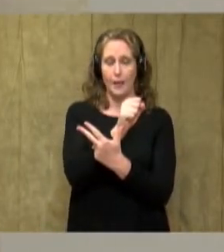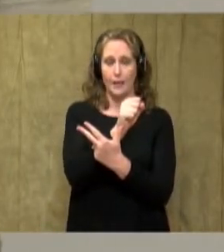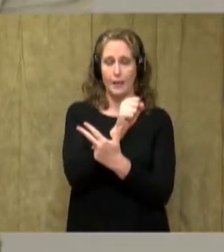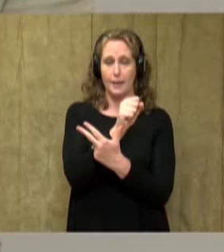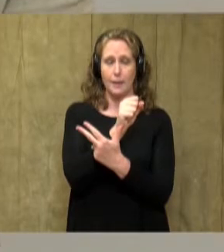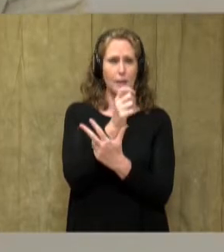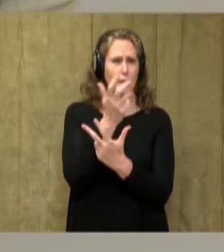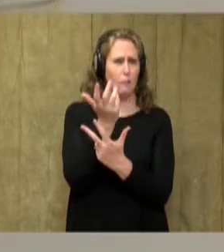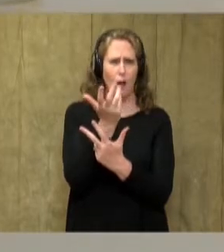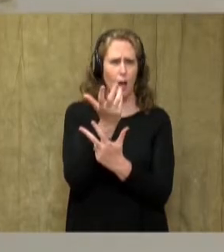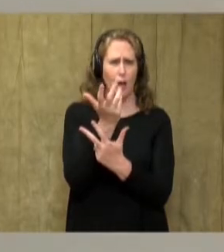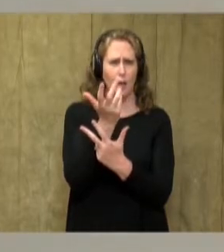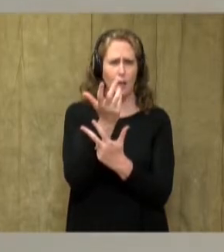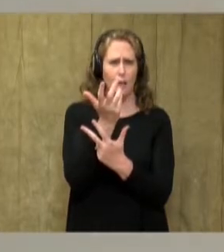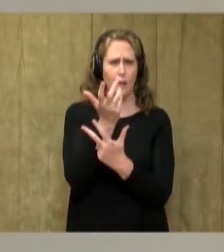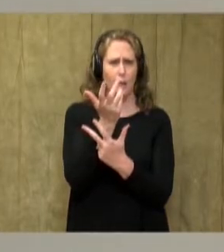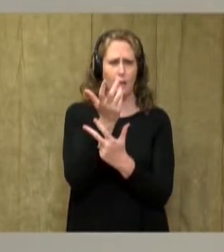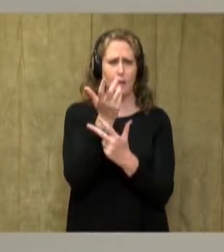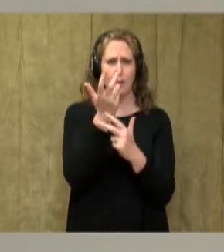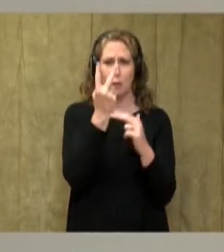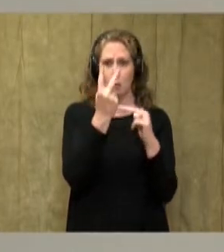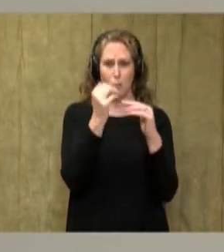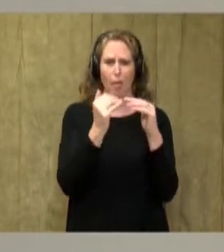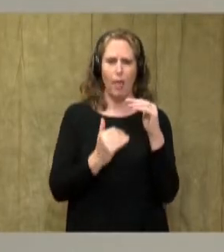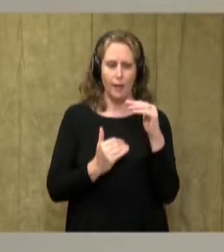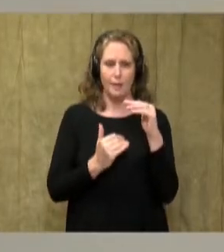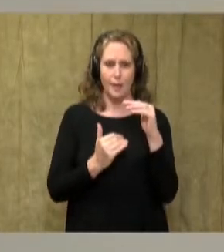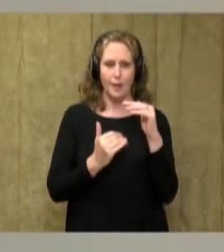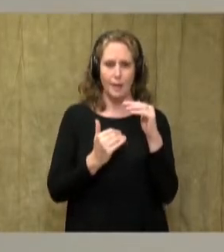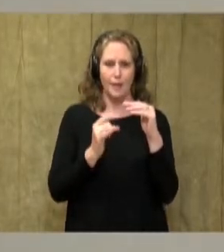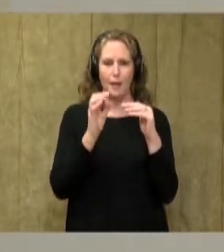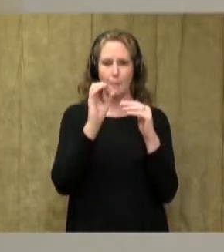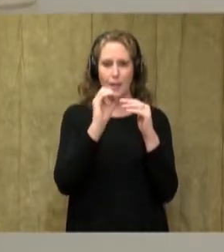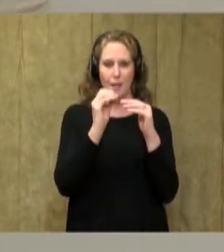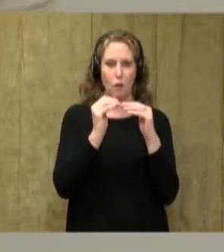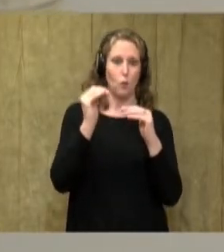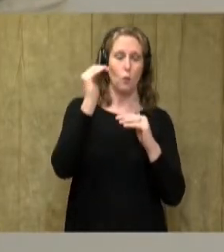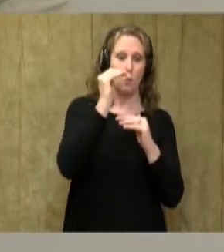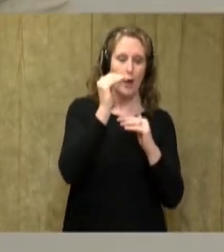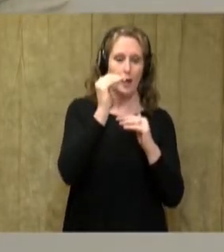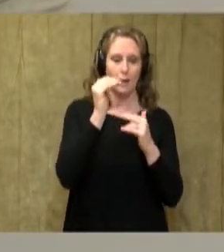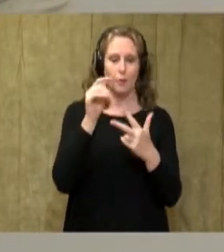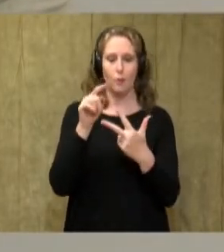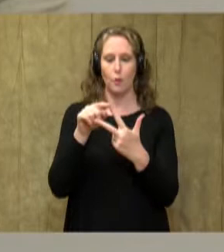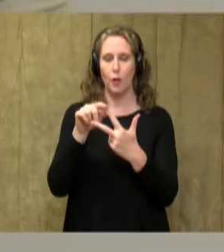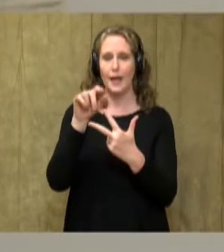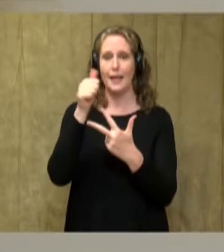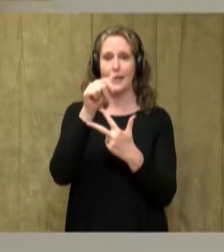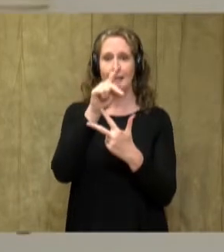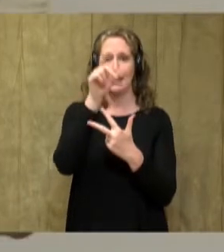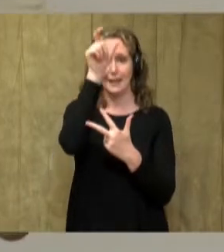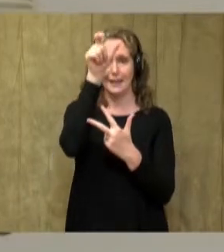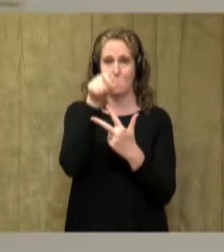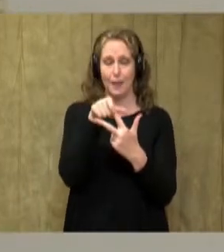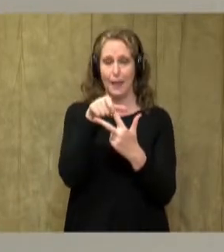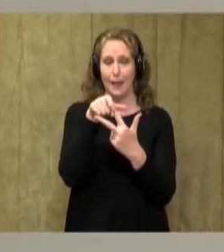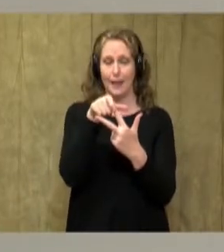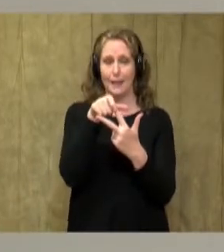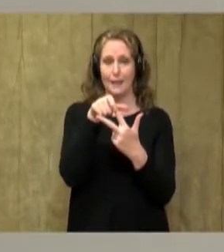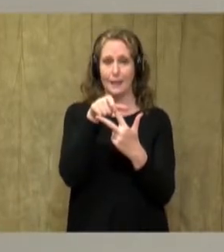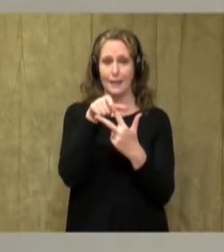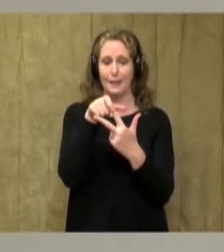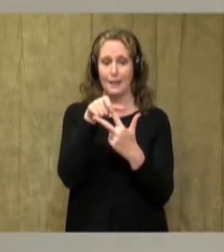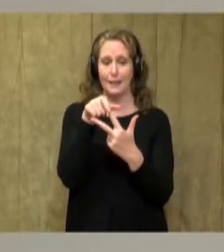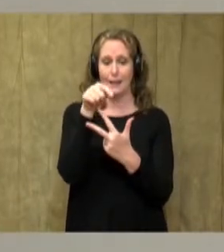than 2, but greater than 0. The tens place value is 8